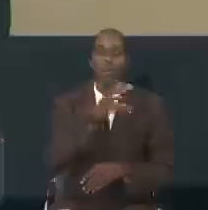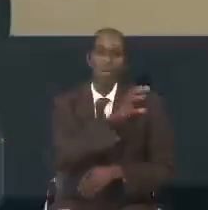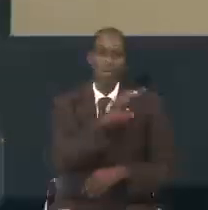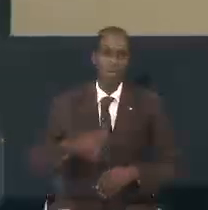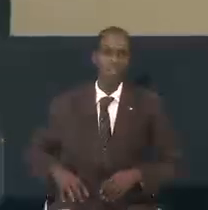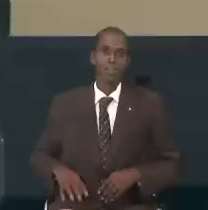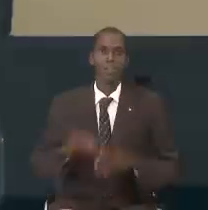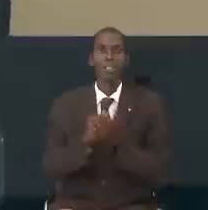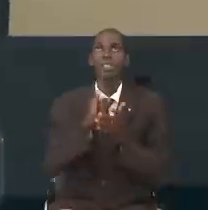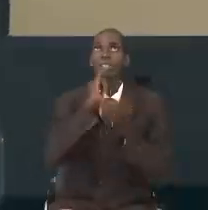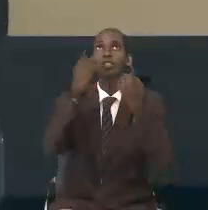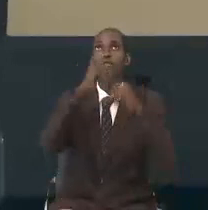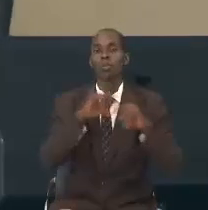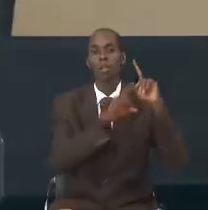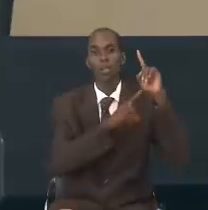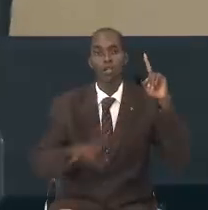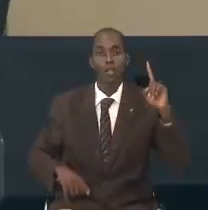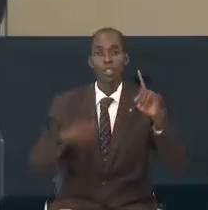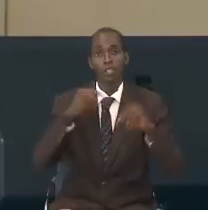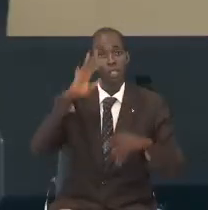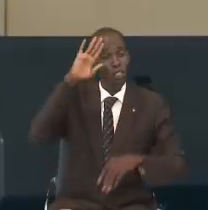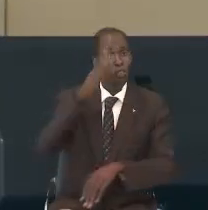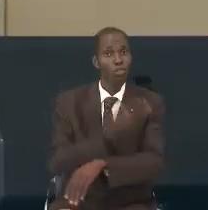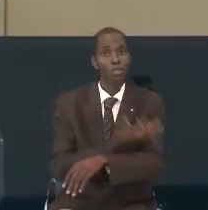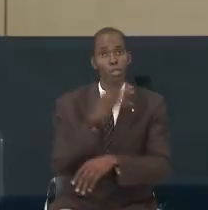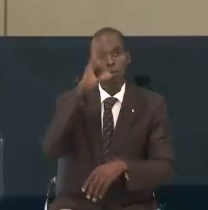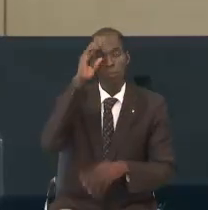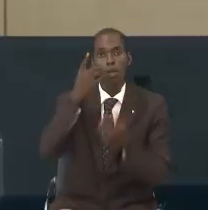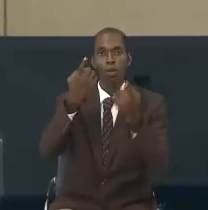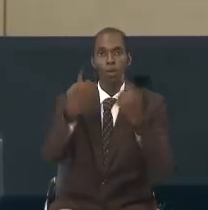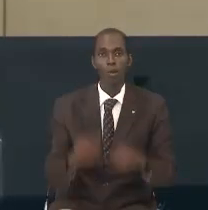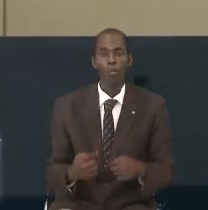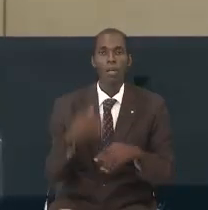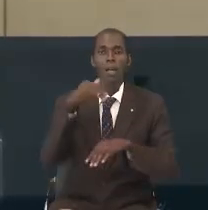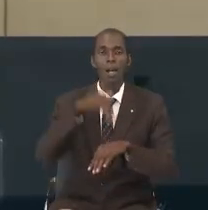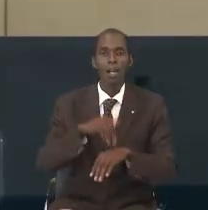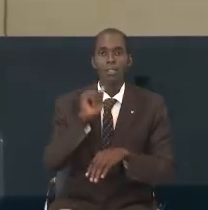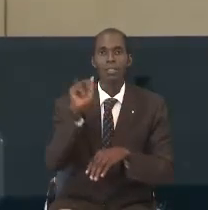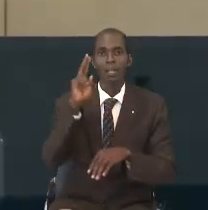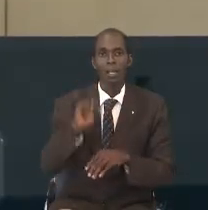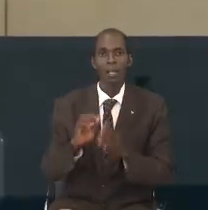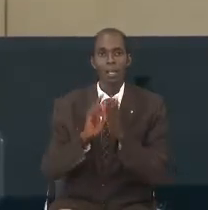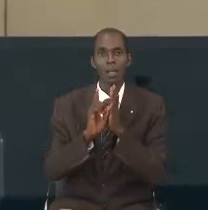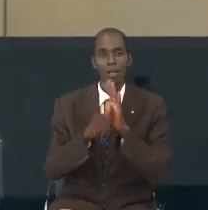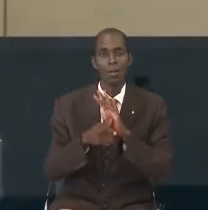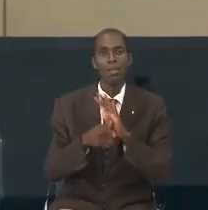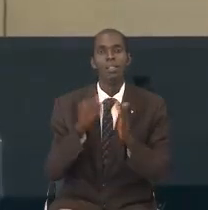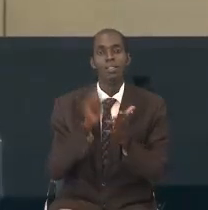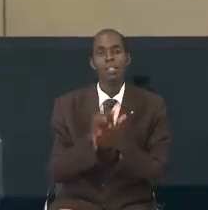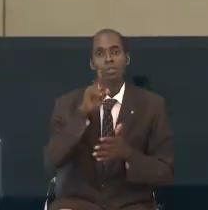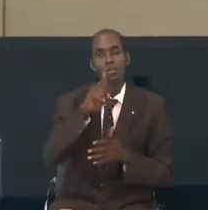coming Lord. The Son of Man cometh at an hour that you